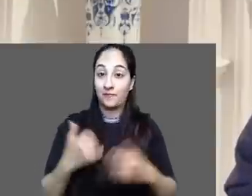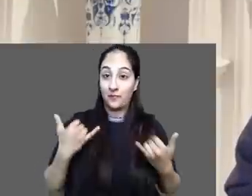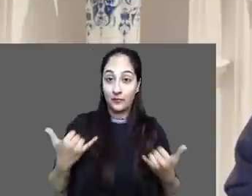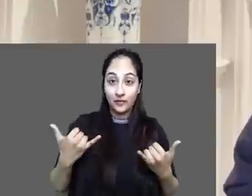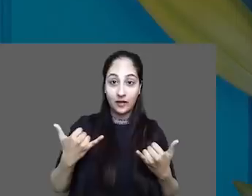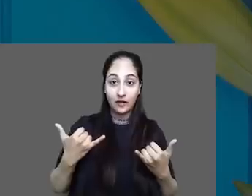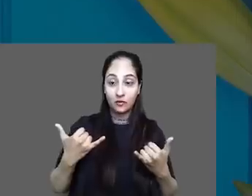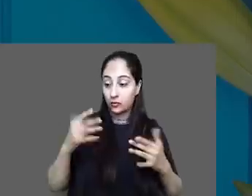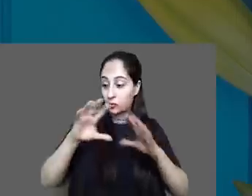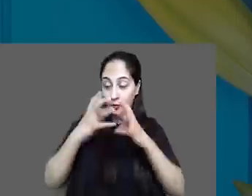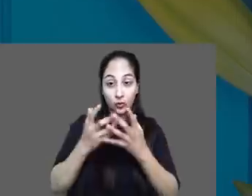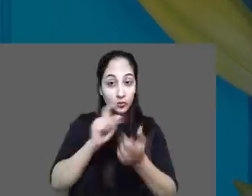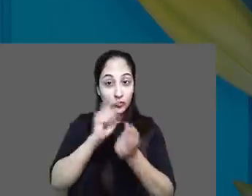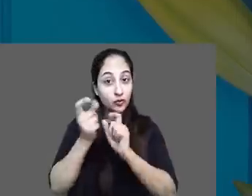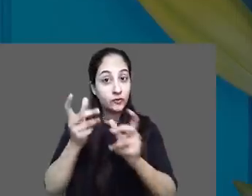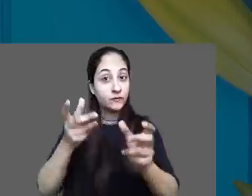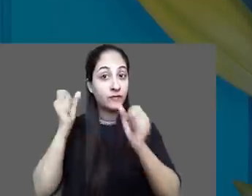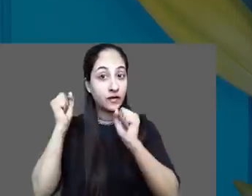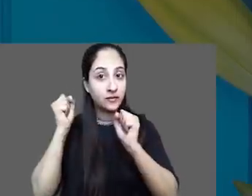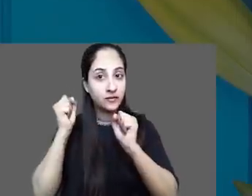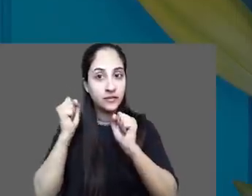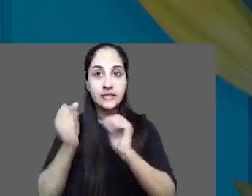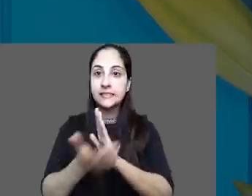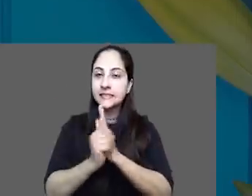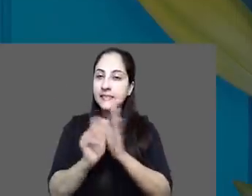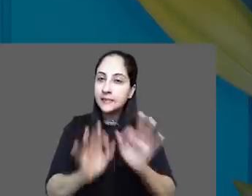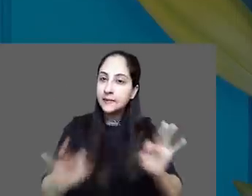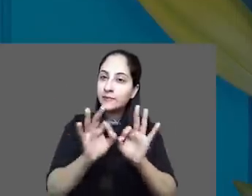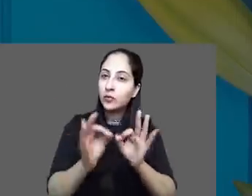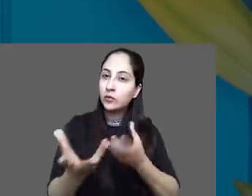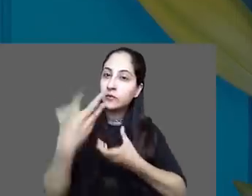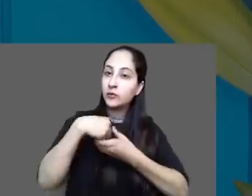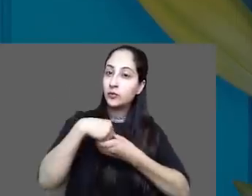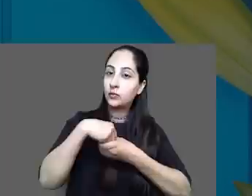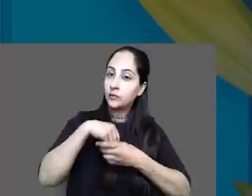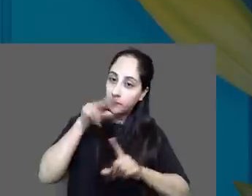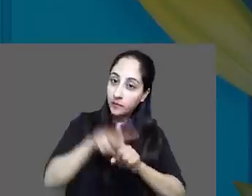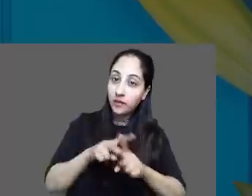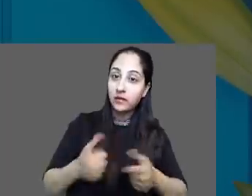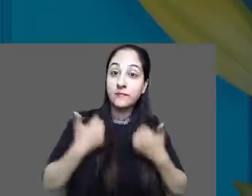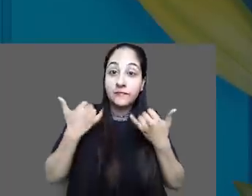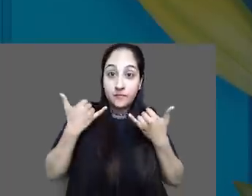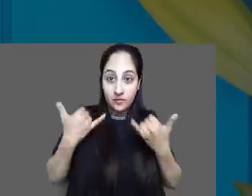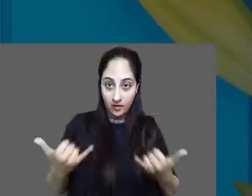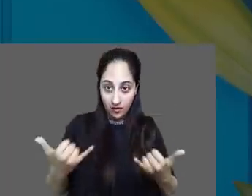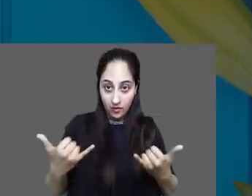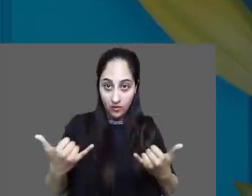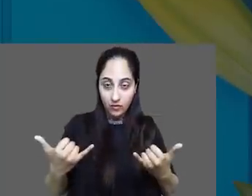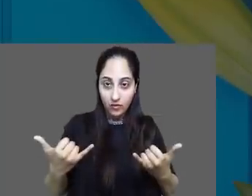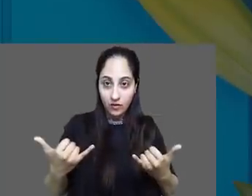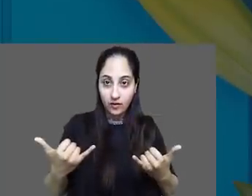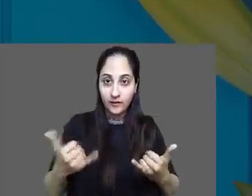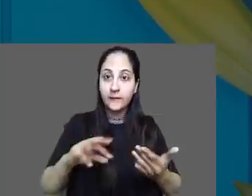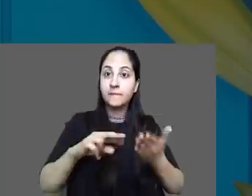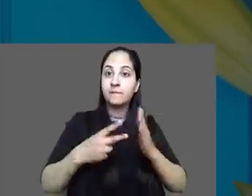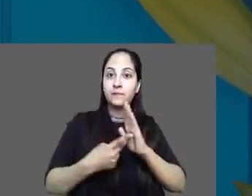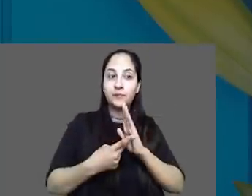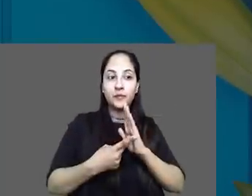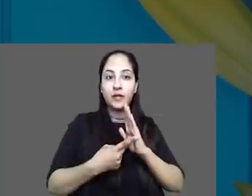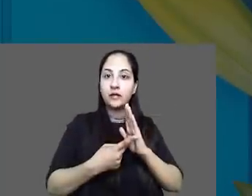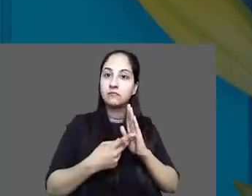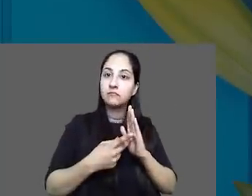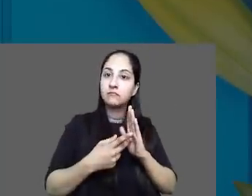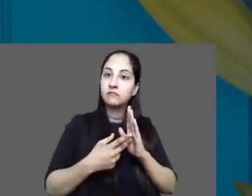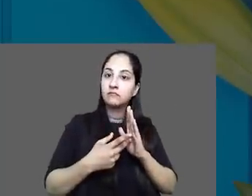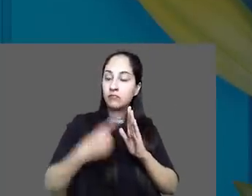months. You know, for me, I have to add the additional reason or the exciting reason to watch you every single week has not just been your words, because they've